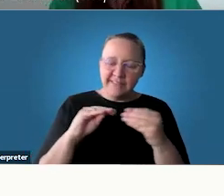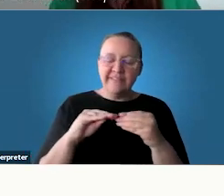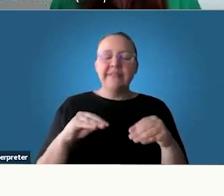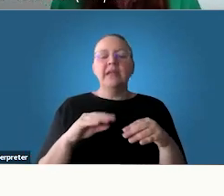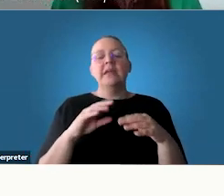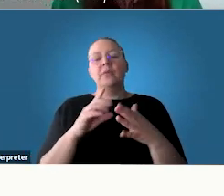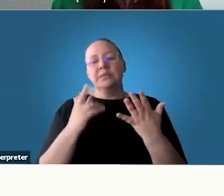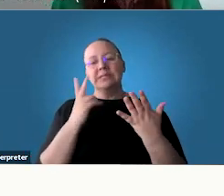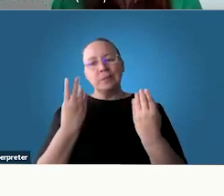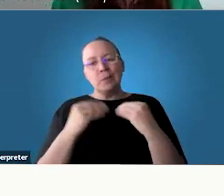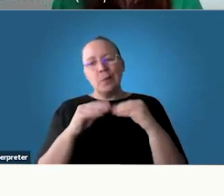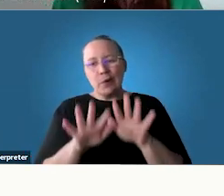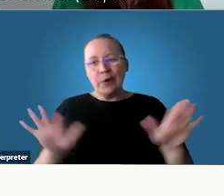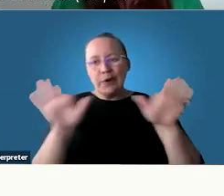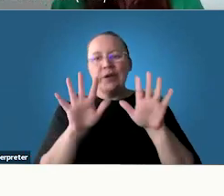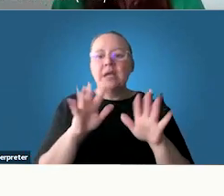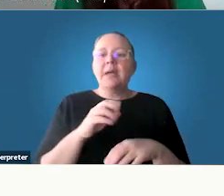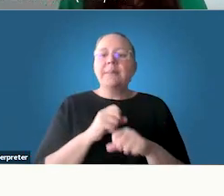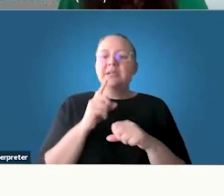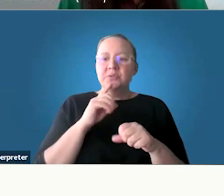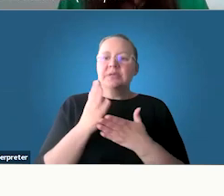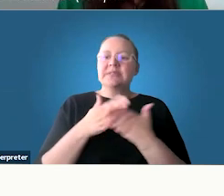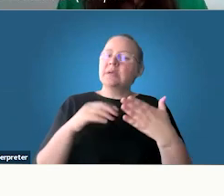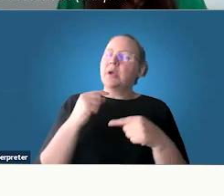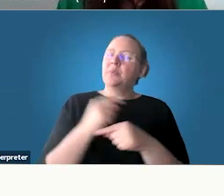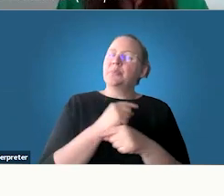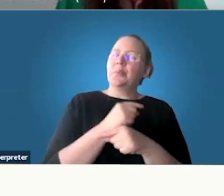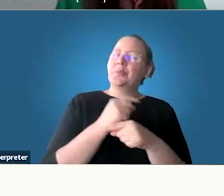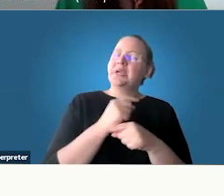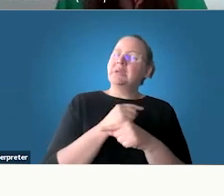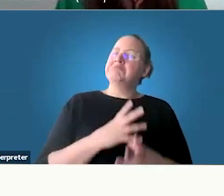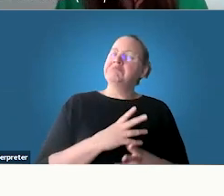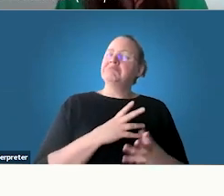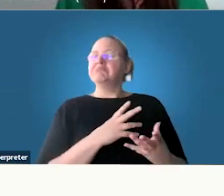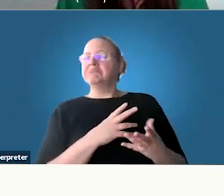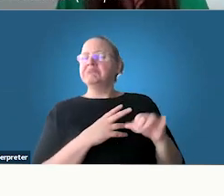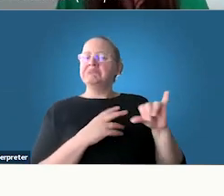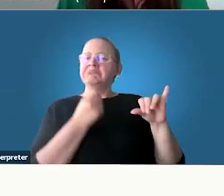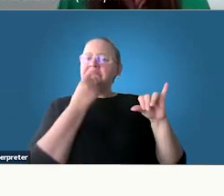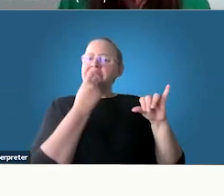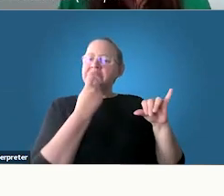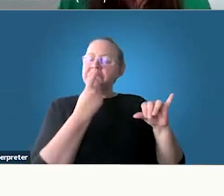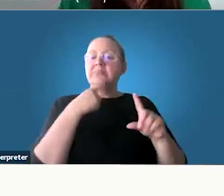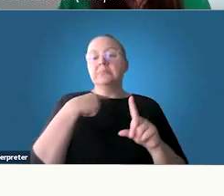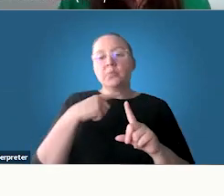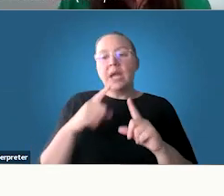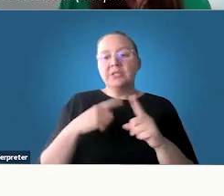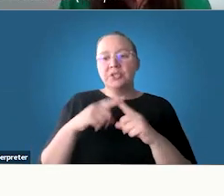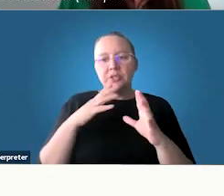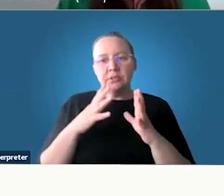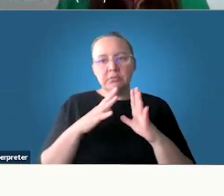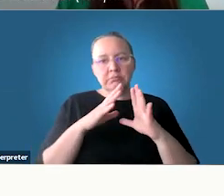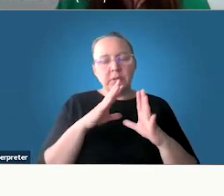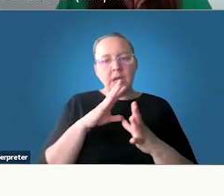that we want to see more of in the world and make sure that we've got some practical takeaways for all of you as you're taking this into the work that